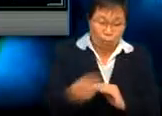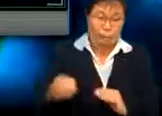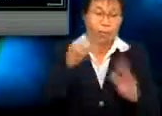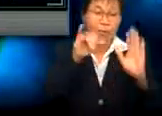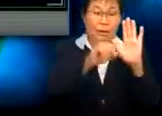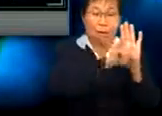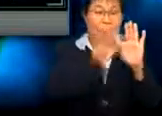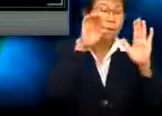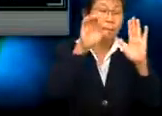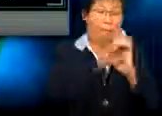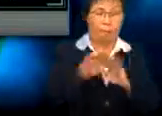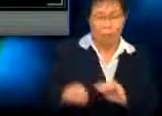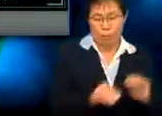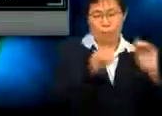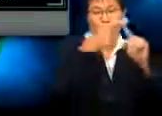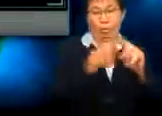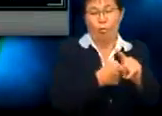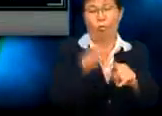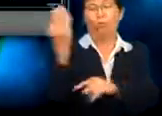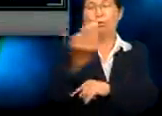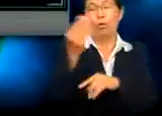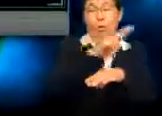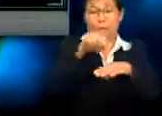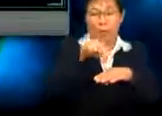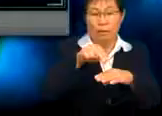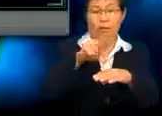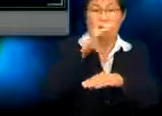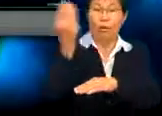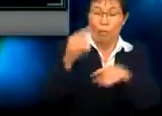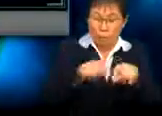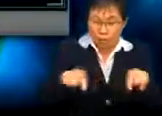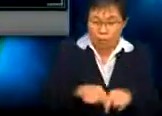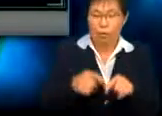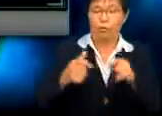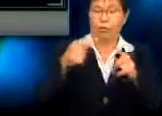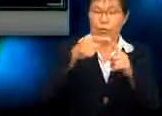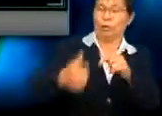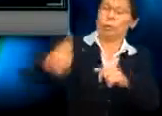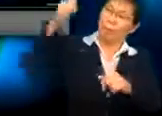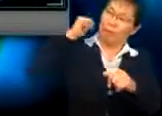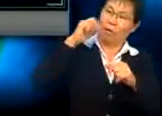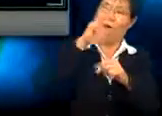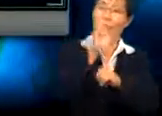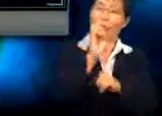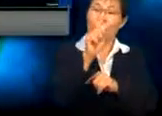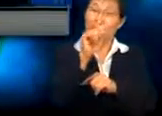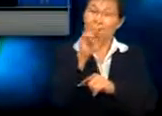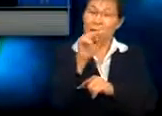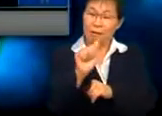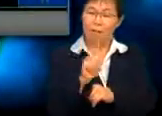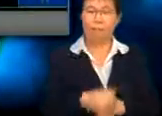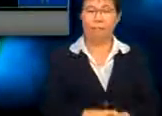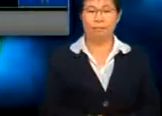image is moved from the normal position to the back of the retina.